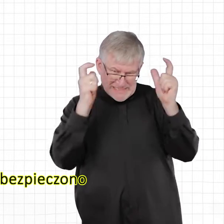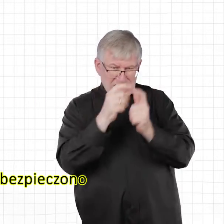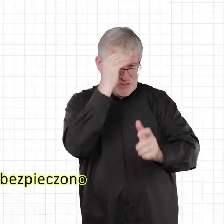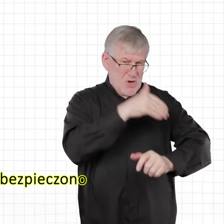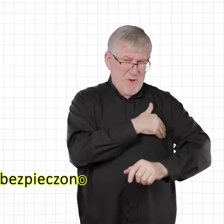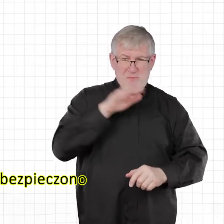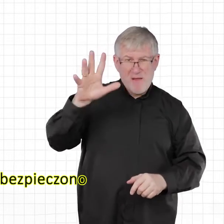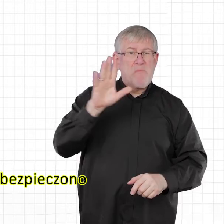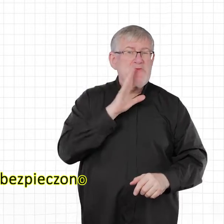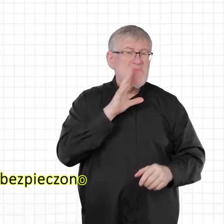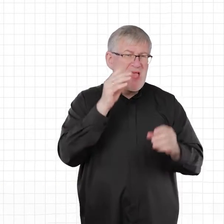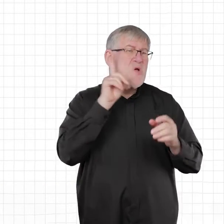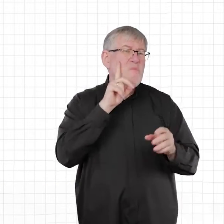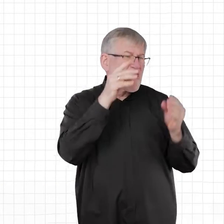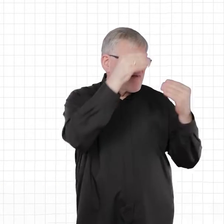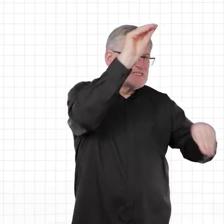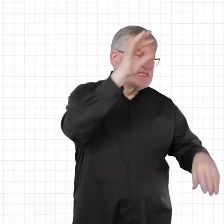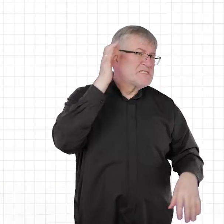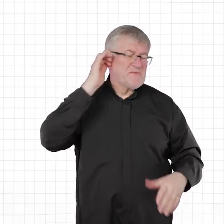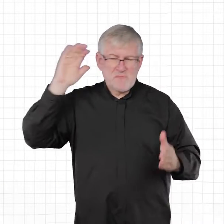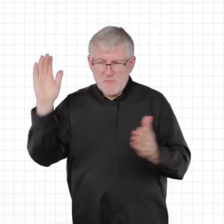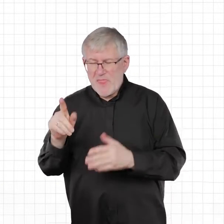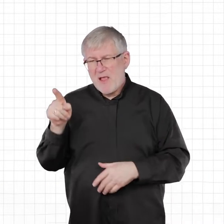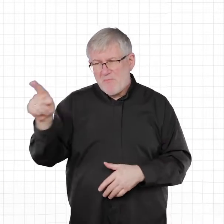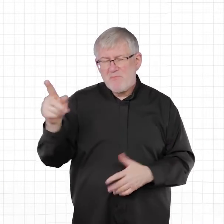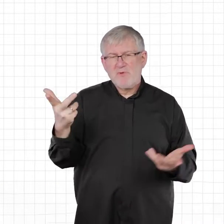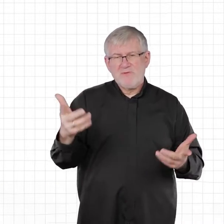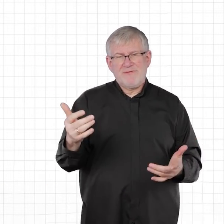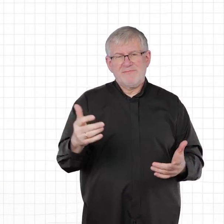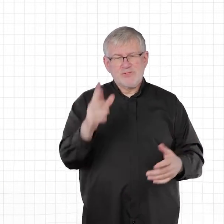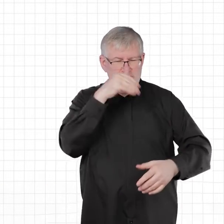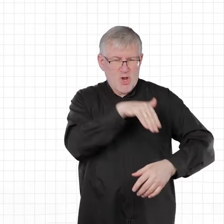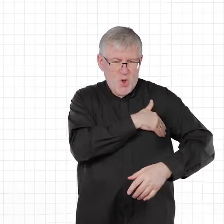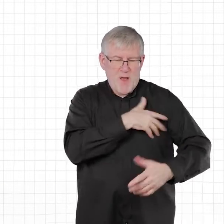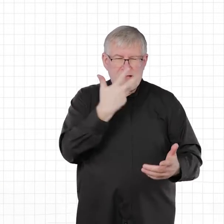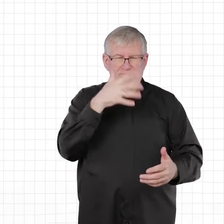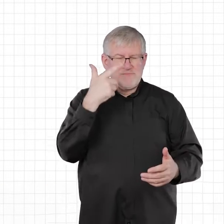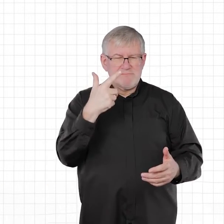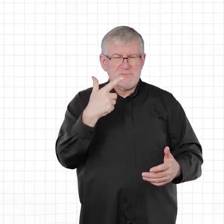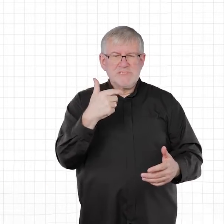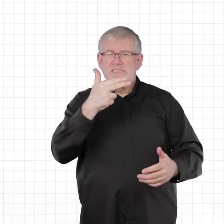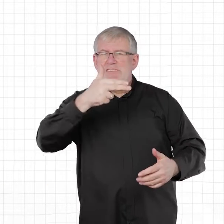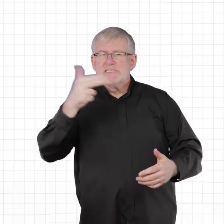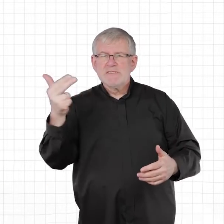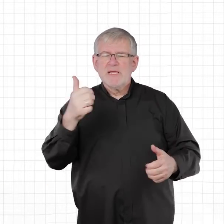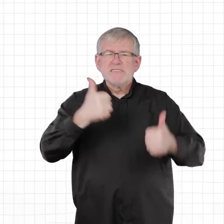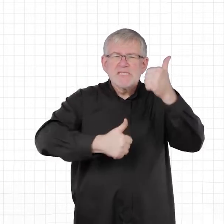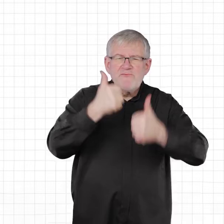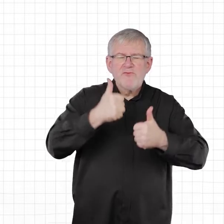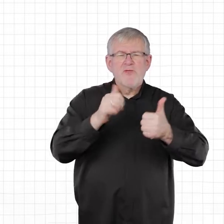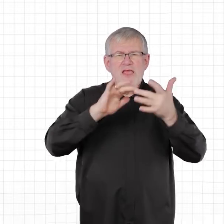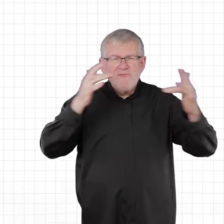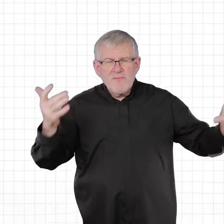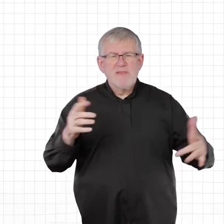they secured the place to change before this and after the sport lessons for boys, but they didn't do it for girls. They